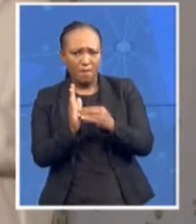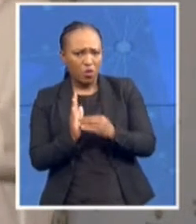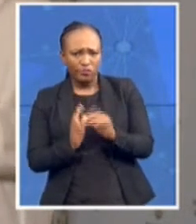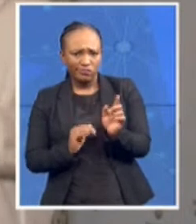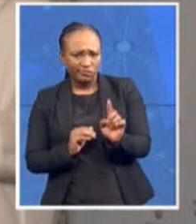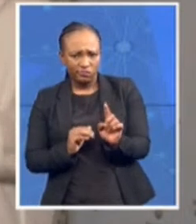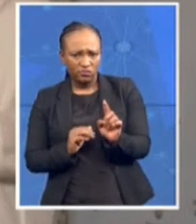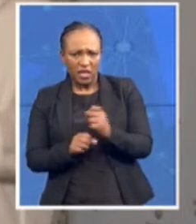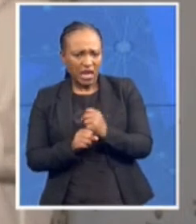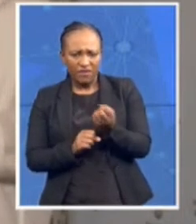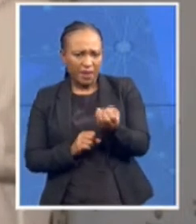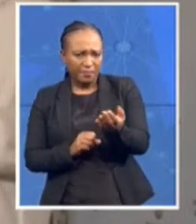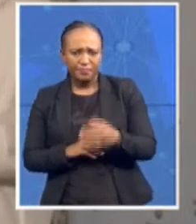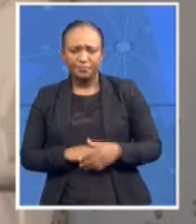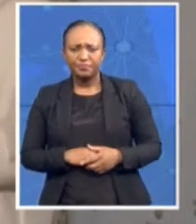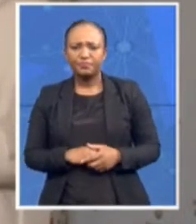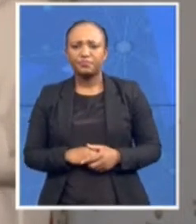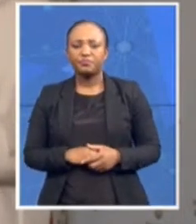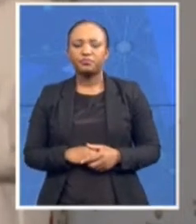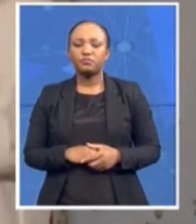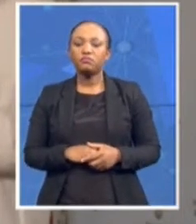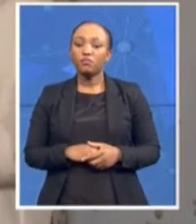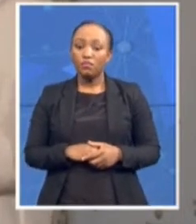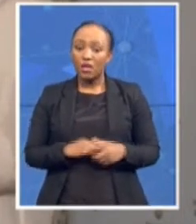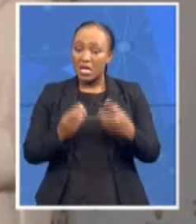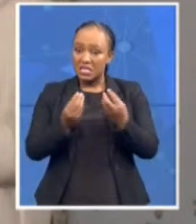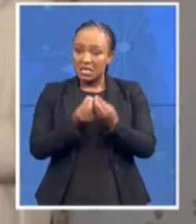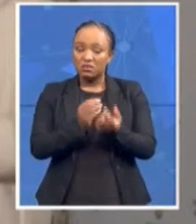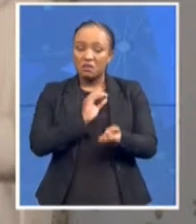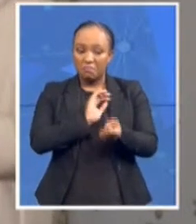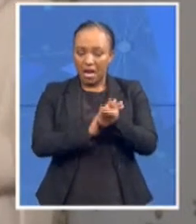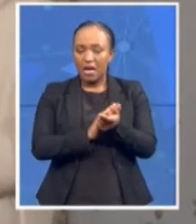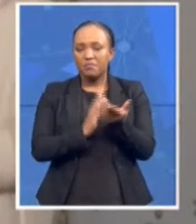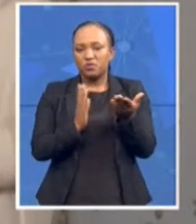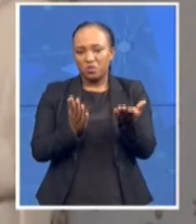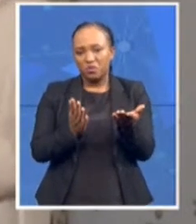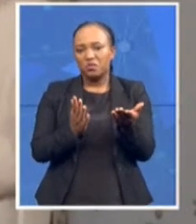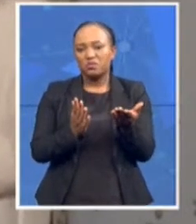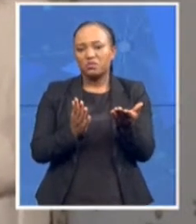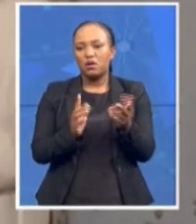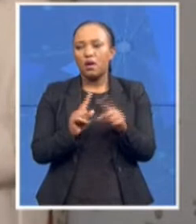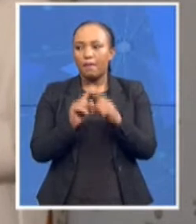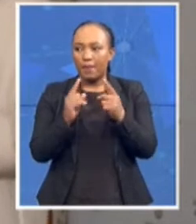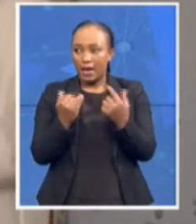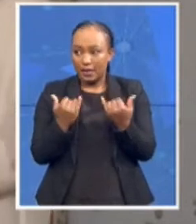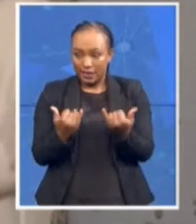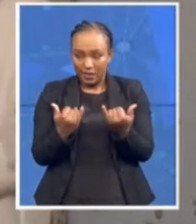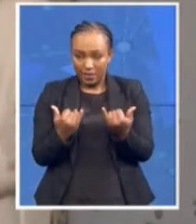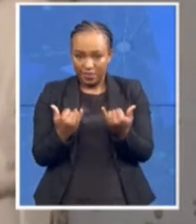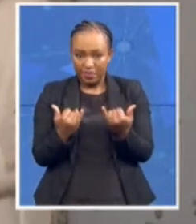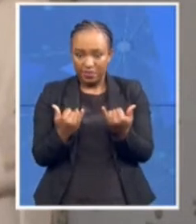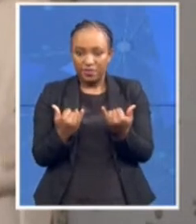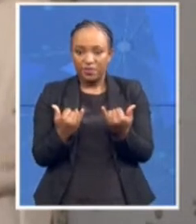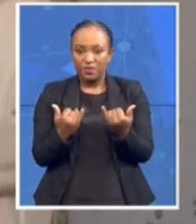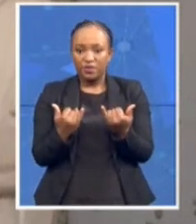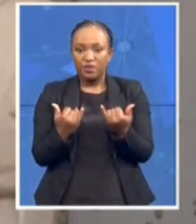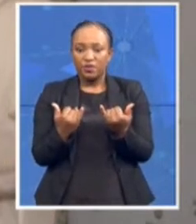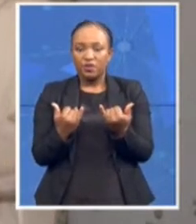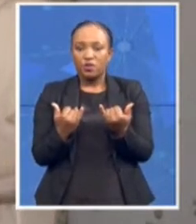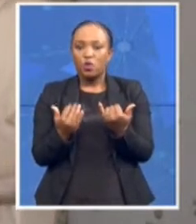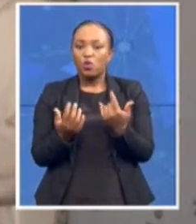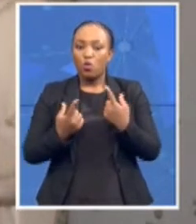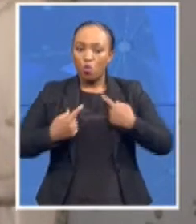those things happened, but currently, as we stand here, we are confident that